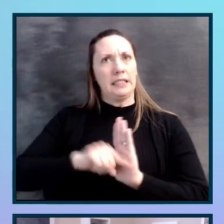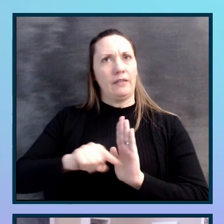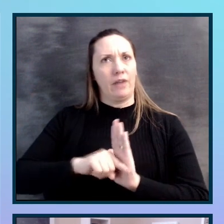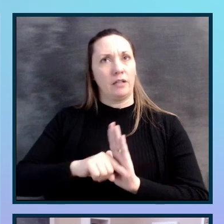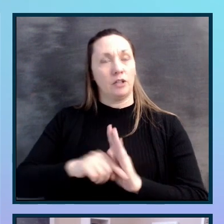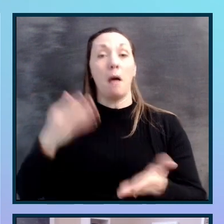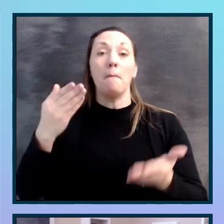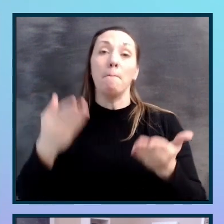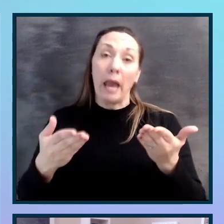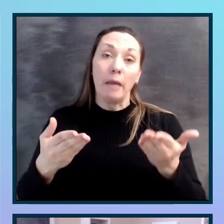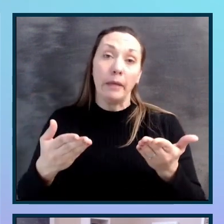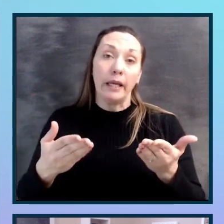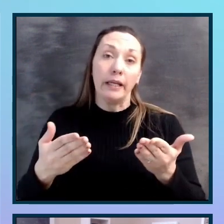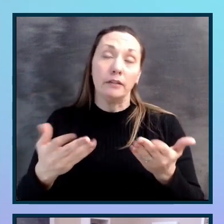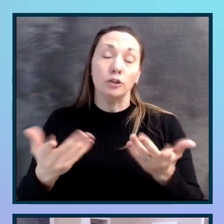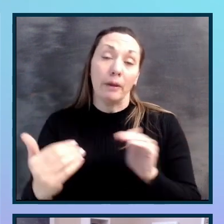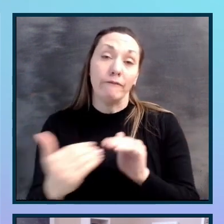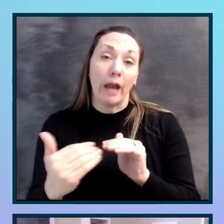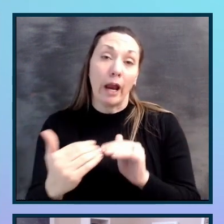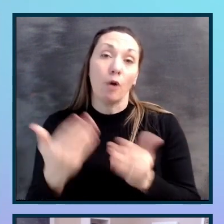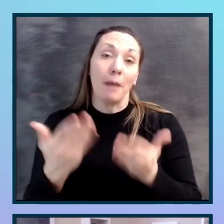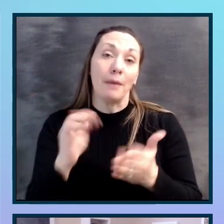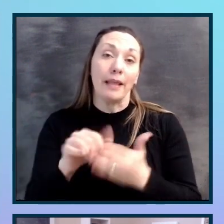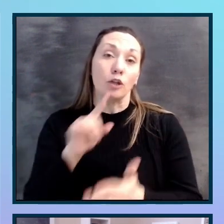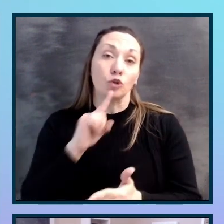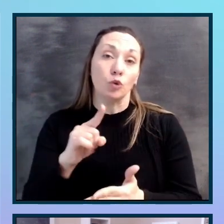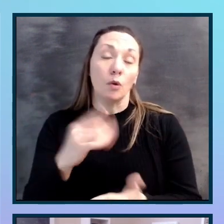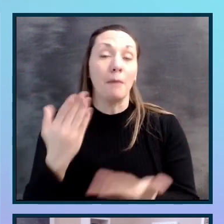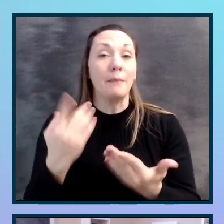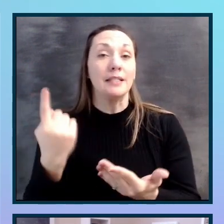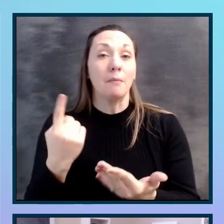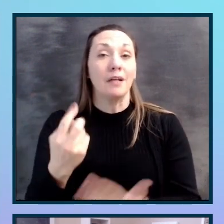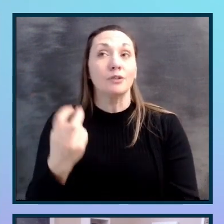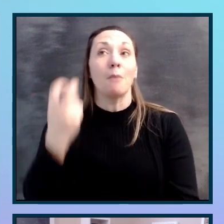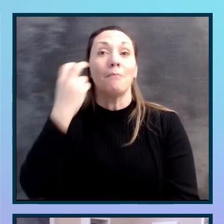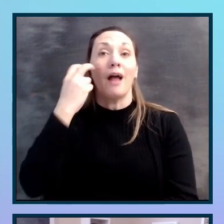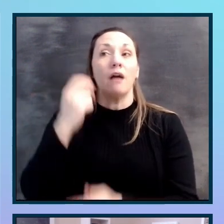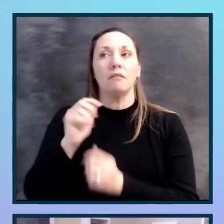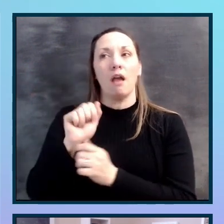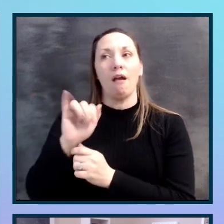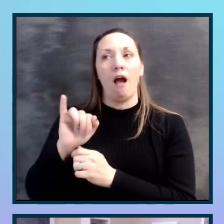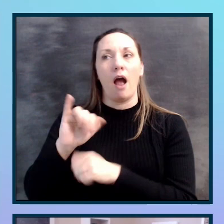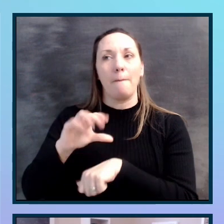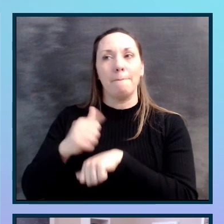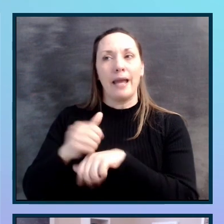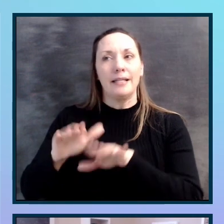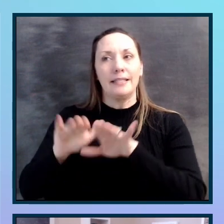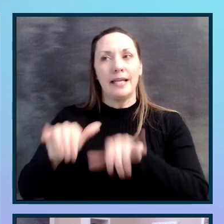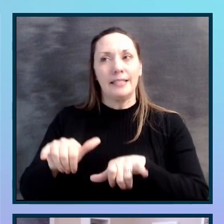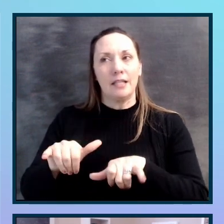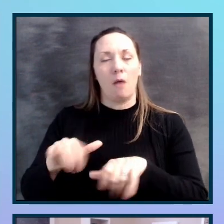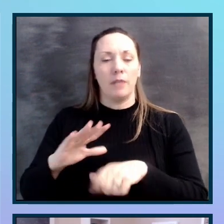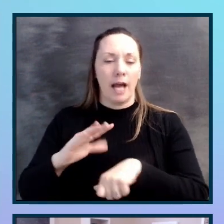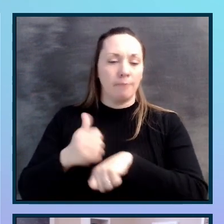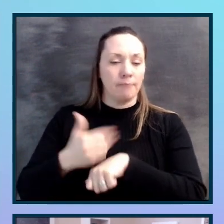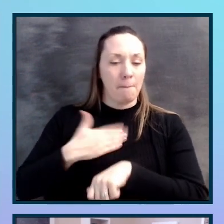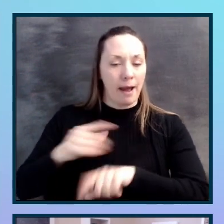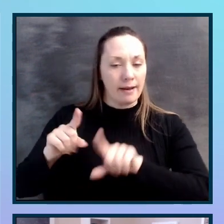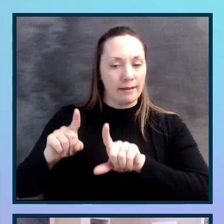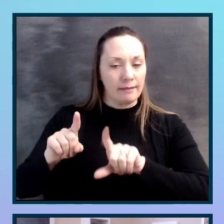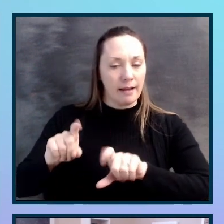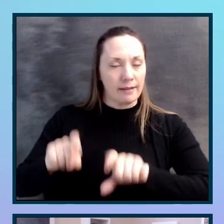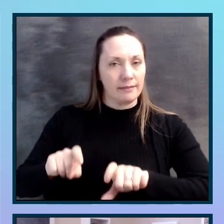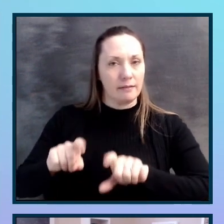is true. Maybe someone who is blind, an AI-based system that invigilates my exams is doing just